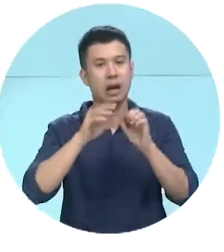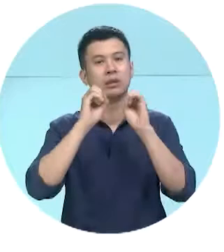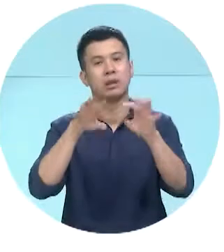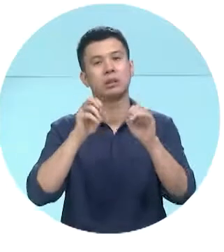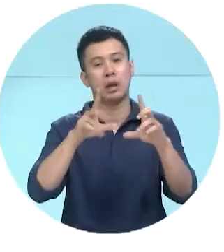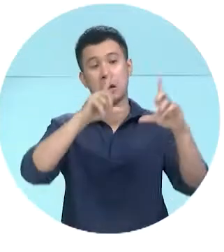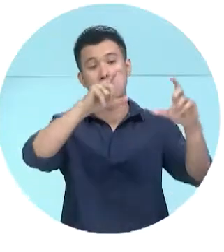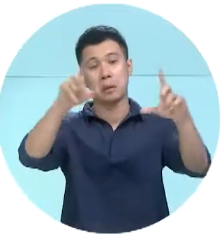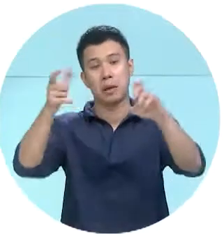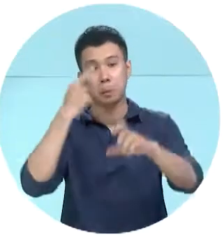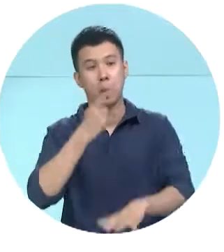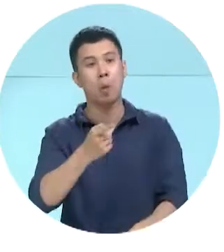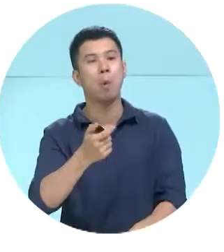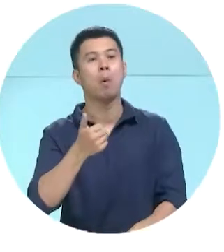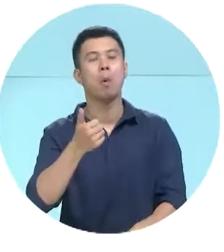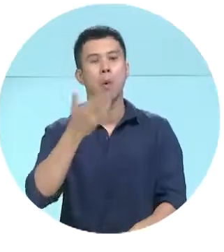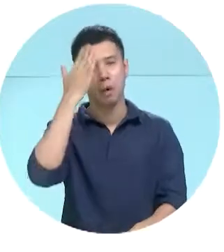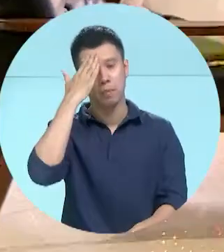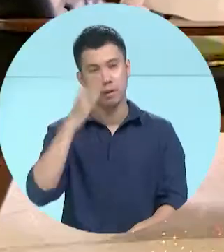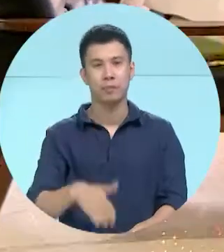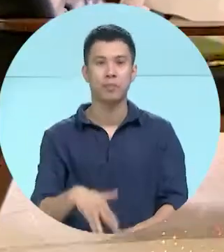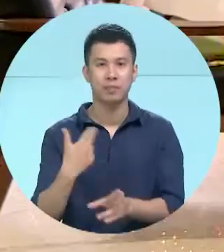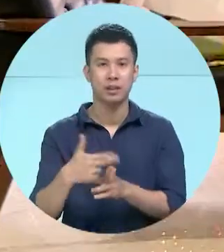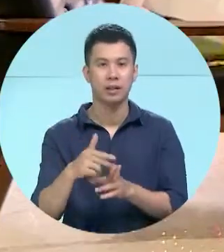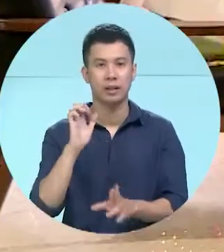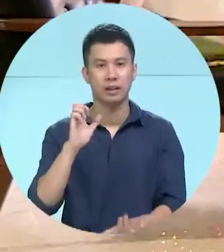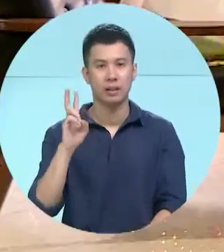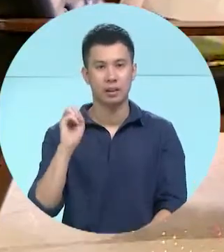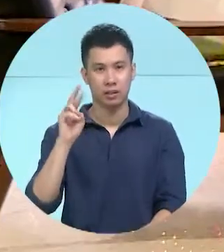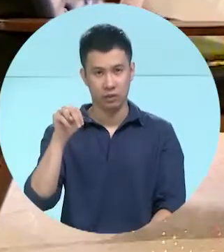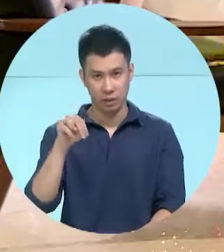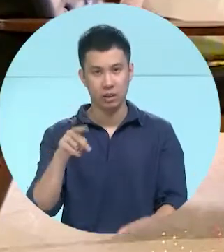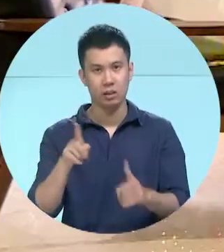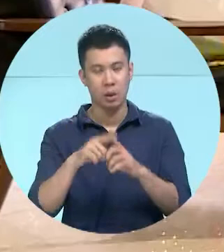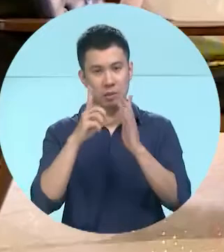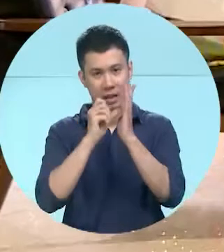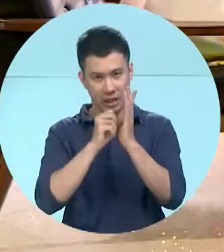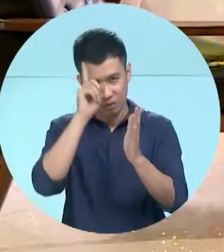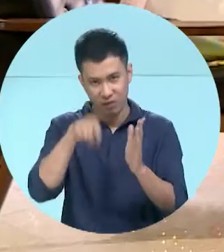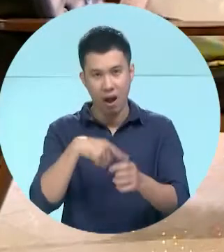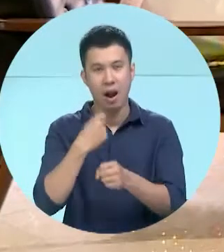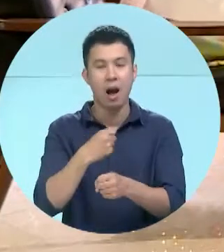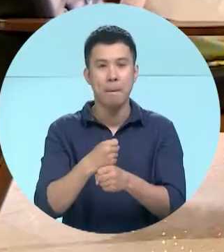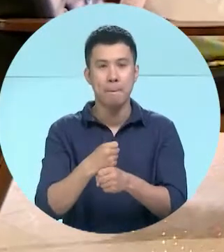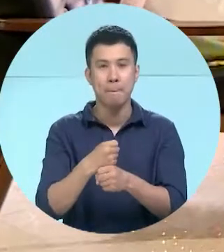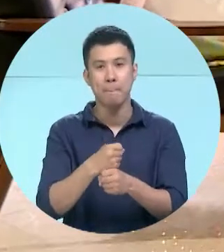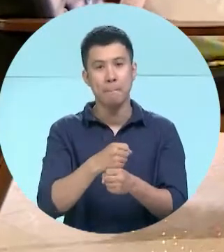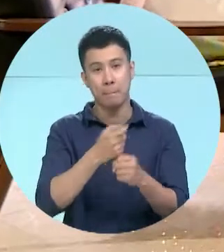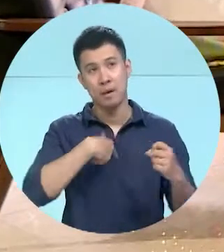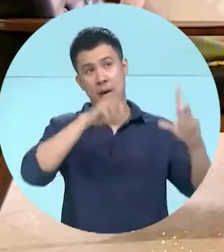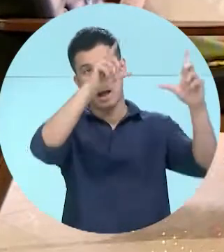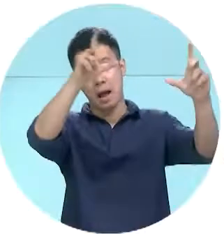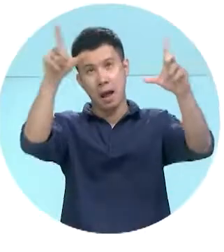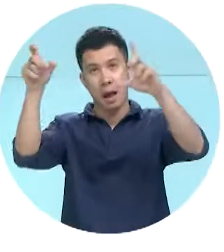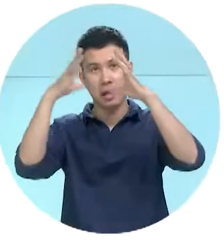an activity that Huang would do in the shop. So with Evan, we've created a checklist. Yeah. And you can see the checklist is